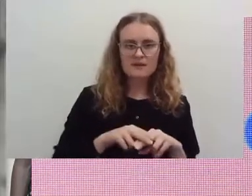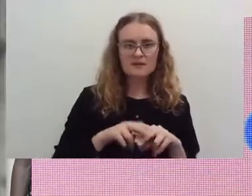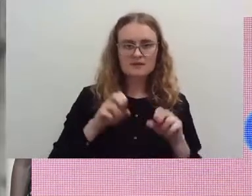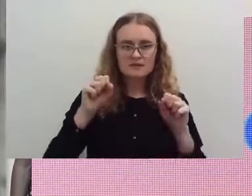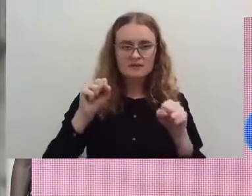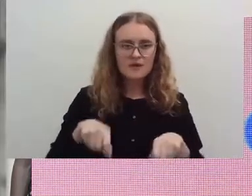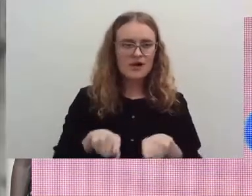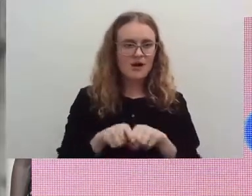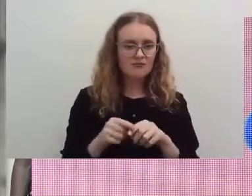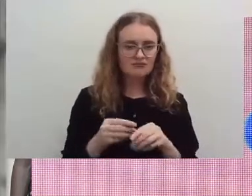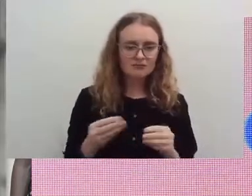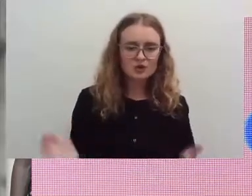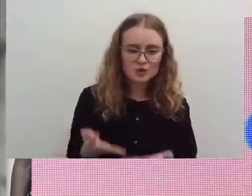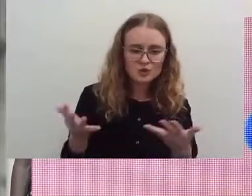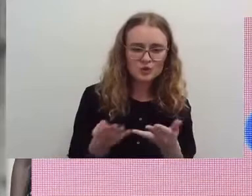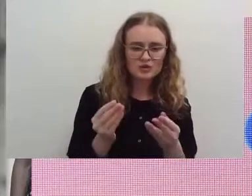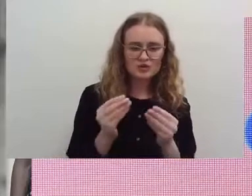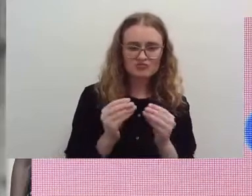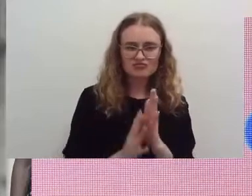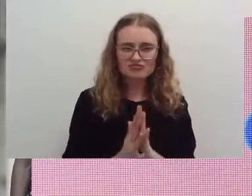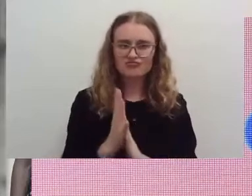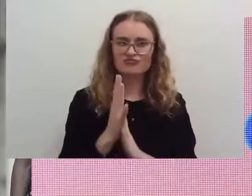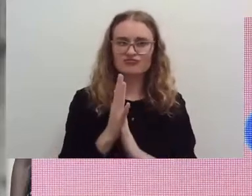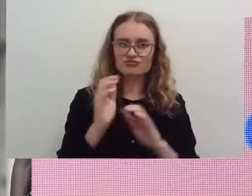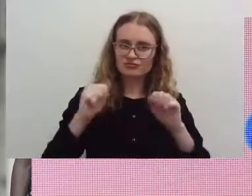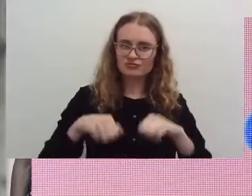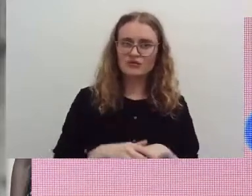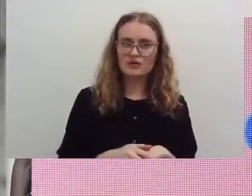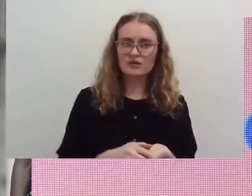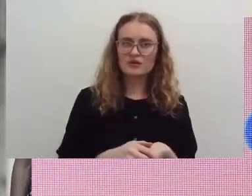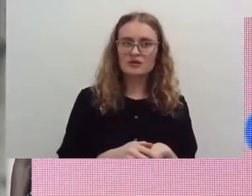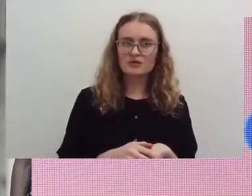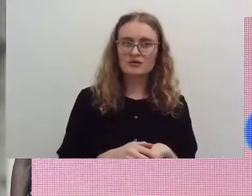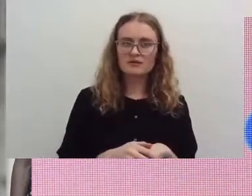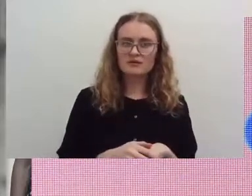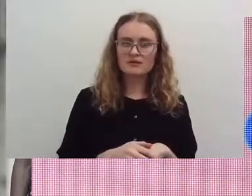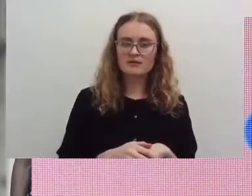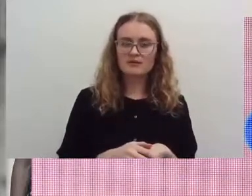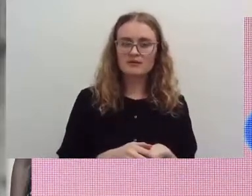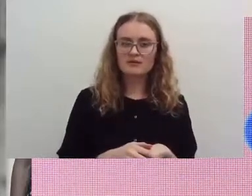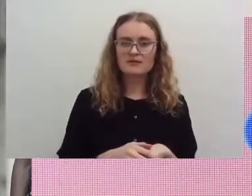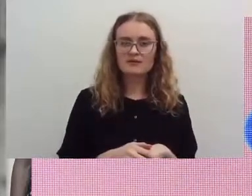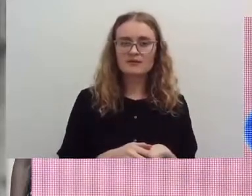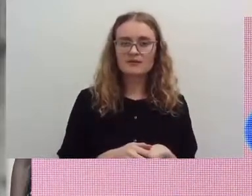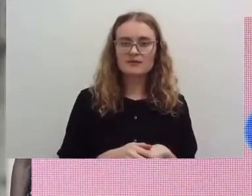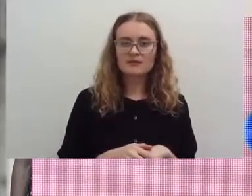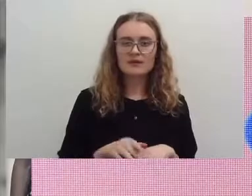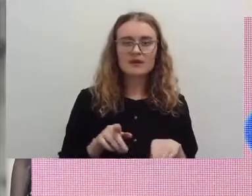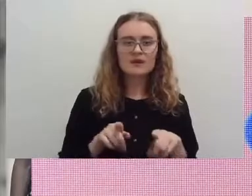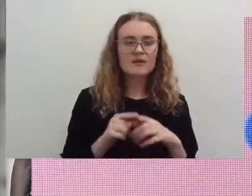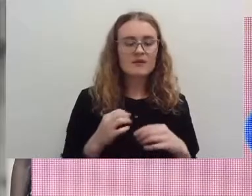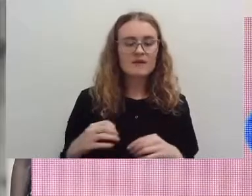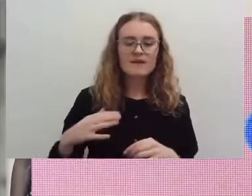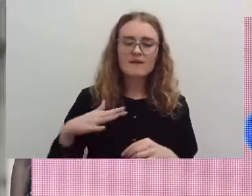take care of our surroundings, both mental and physical. While in the non-governmental and civic sectors, this has